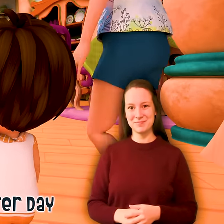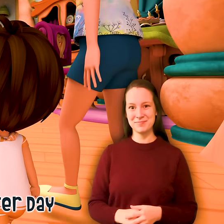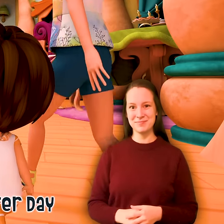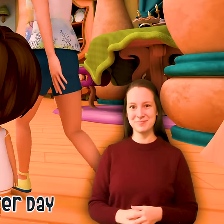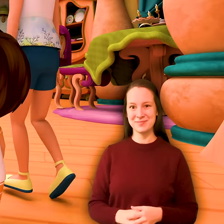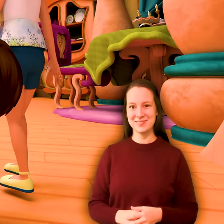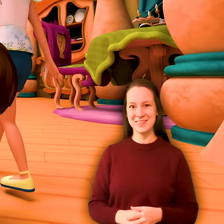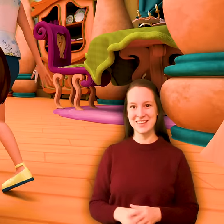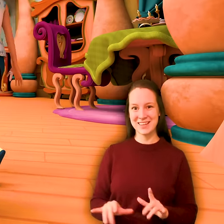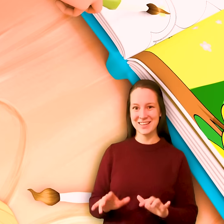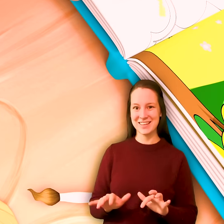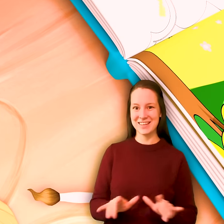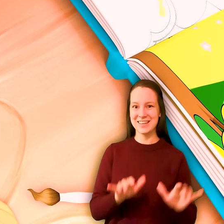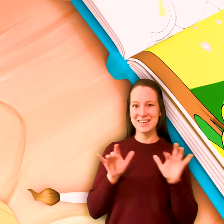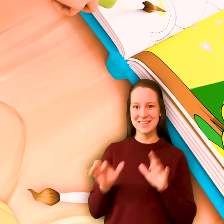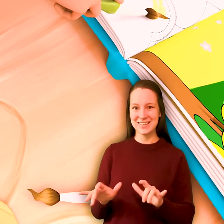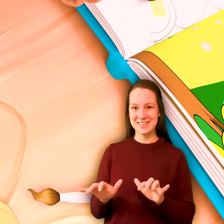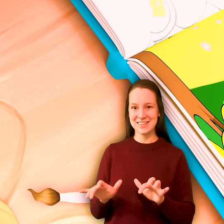day